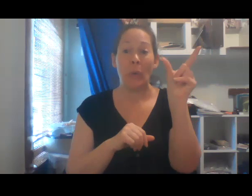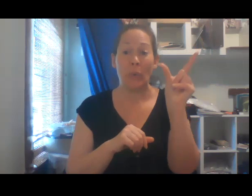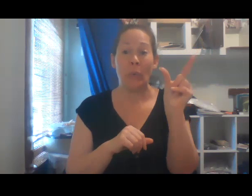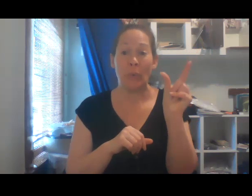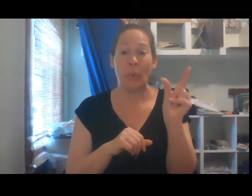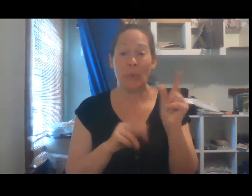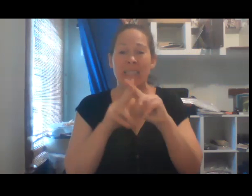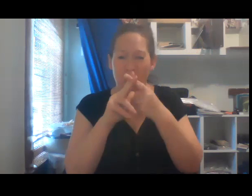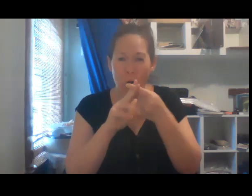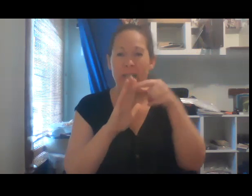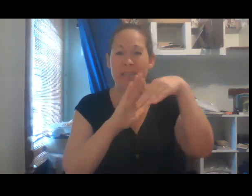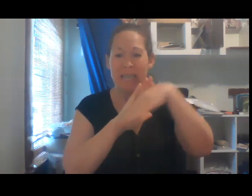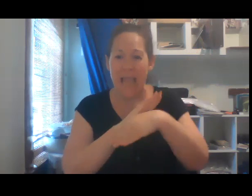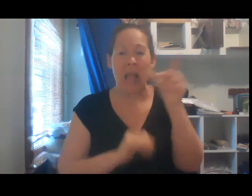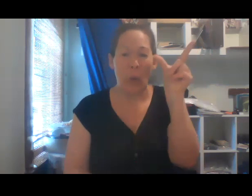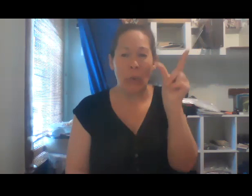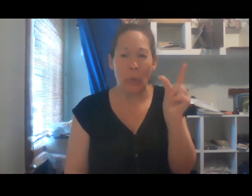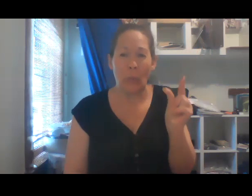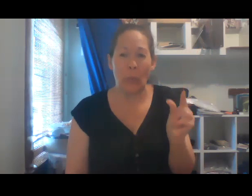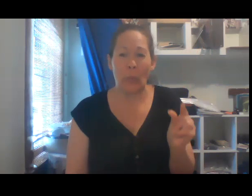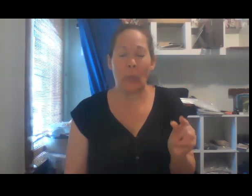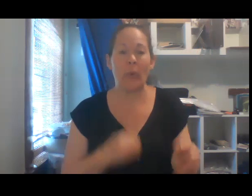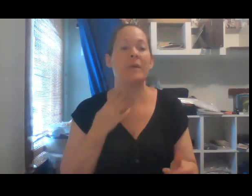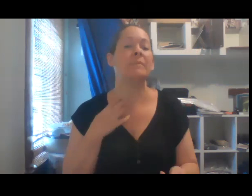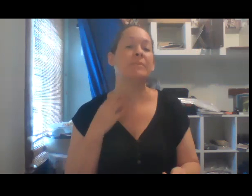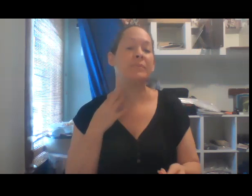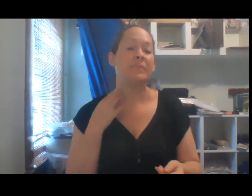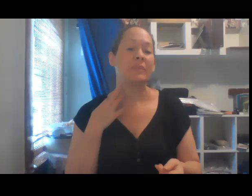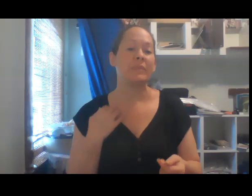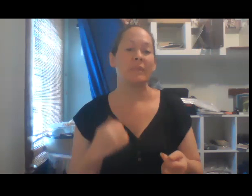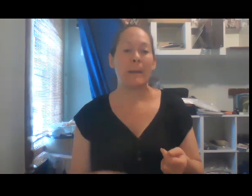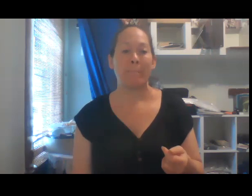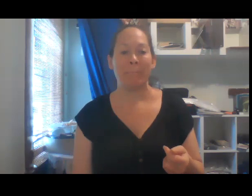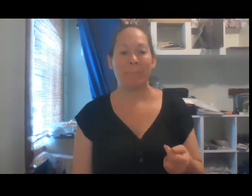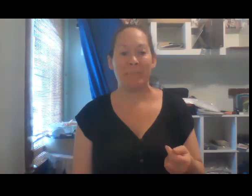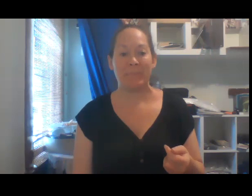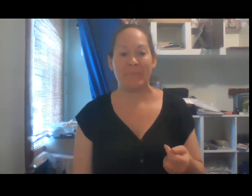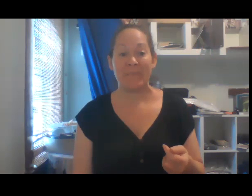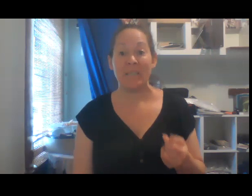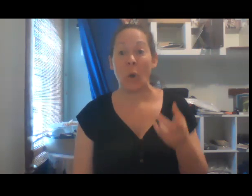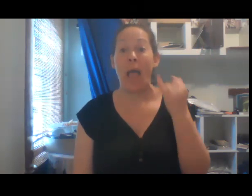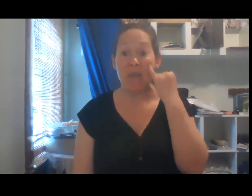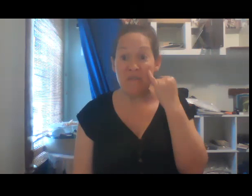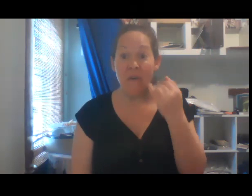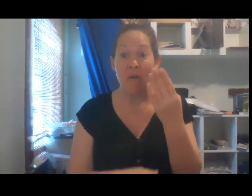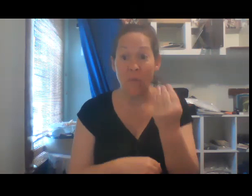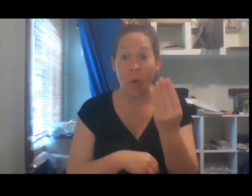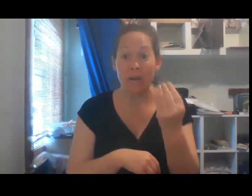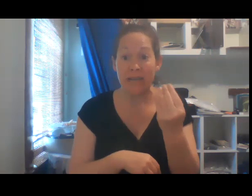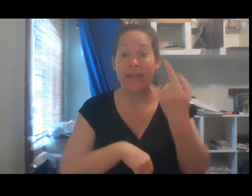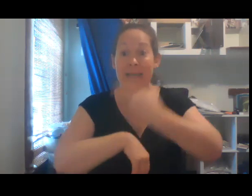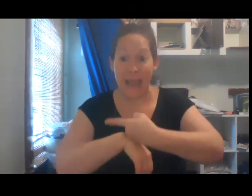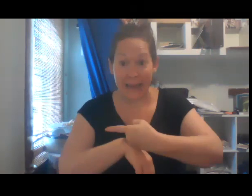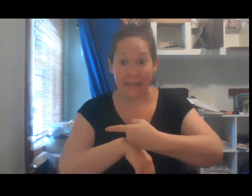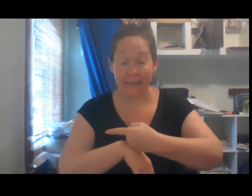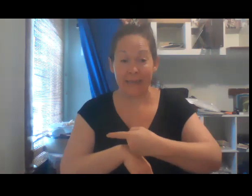Well, what I have is at 14 days, A